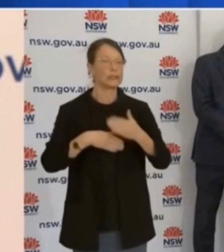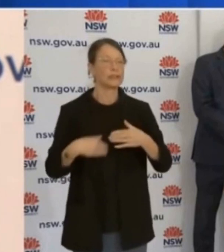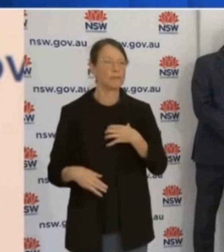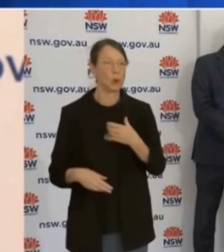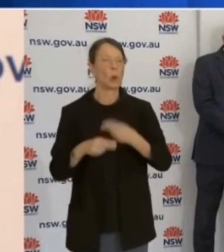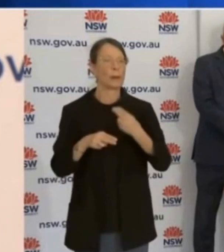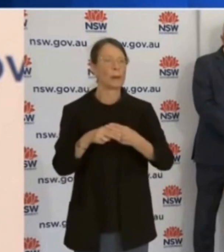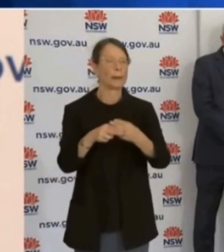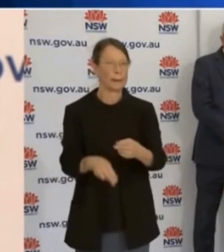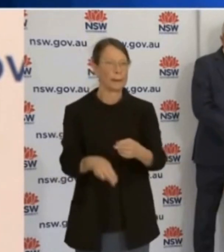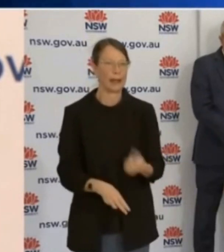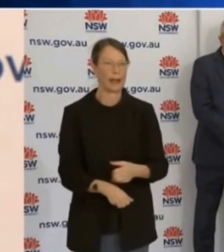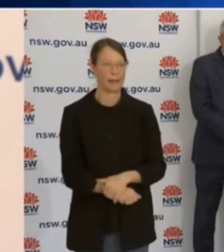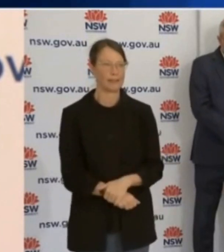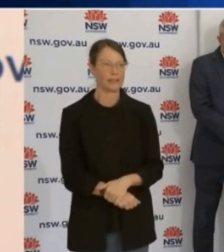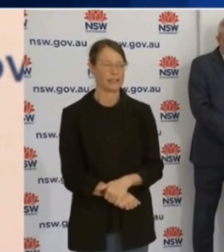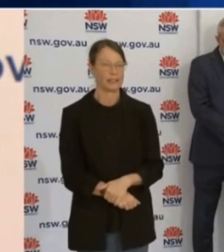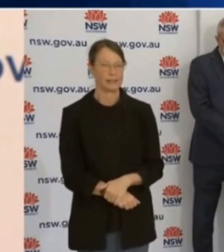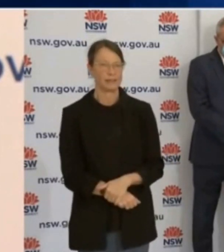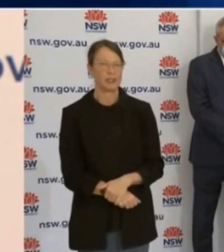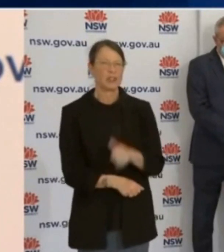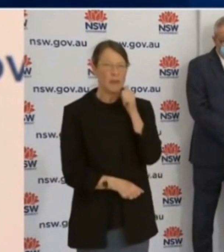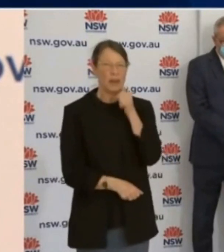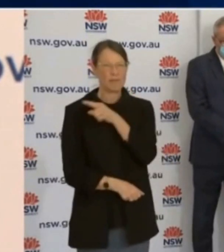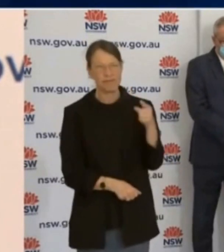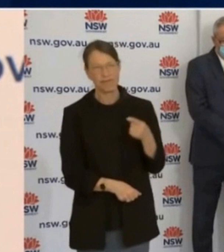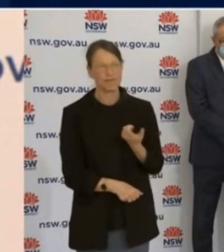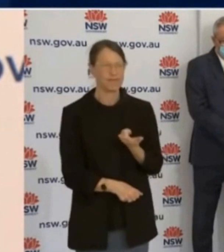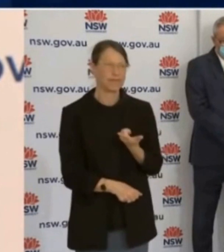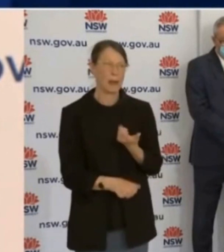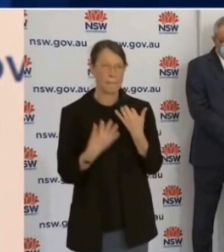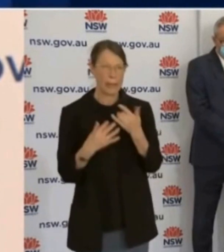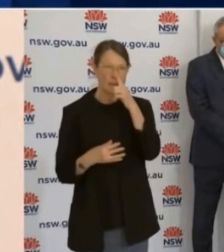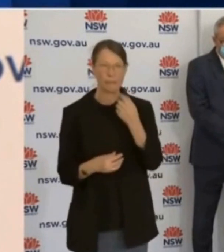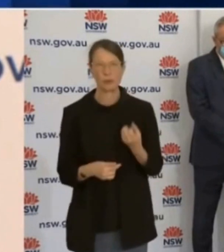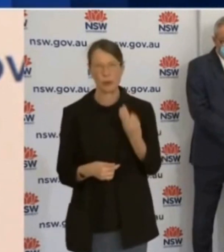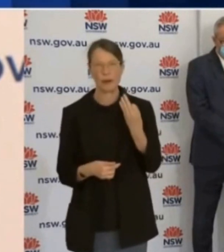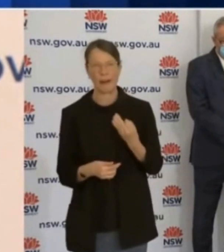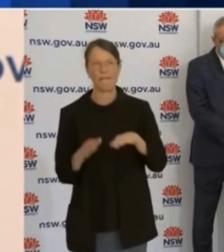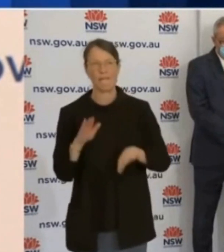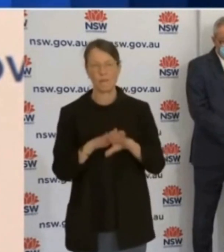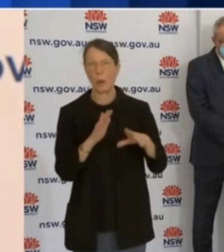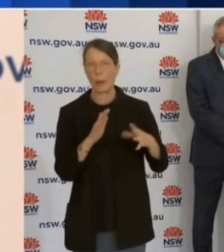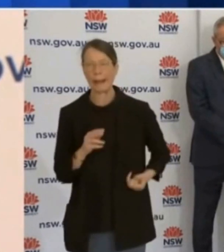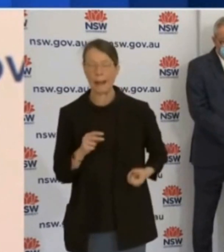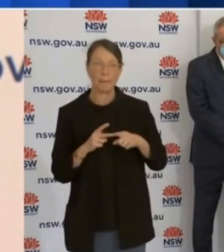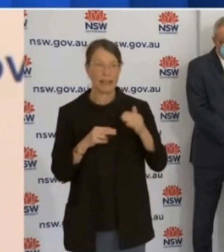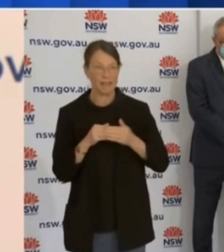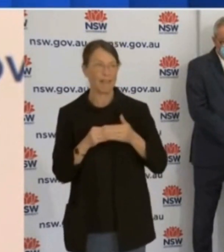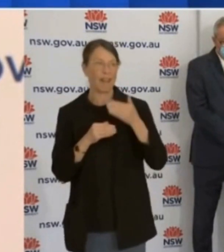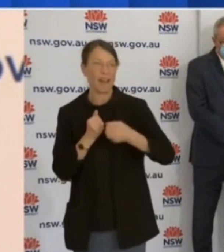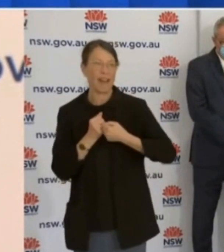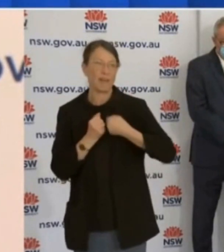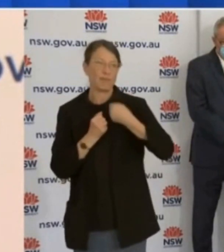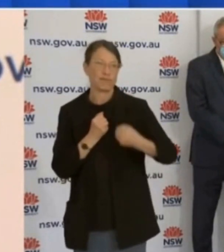operate fully, or a time when you're not able to have a full income that you normally do, that the support will continue. And whether it's through Services Australia